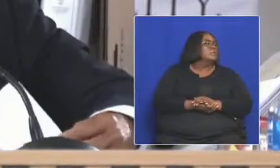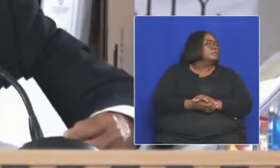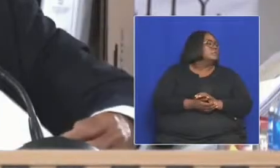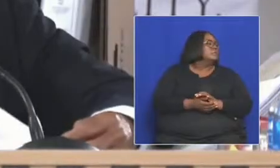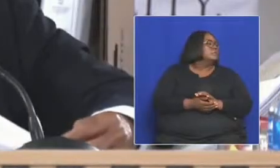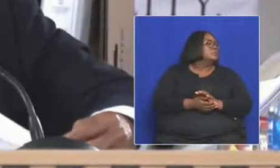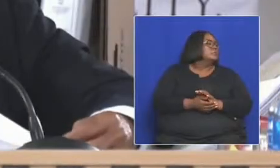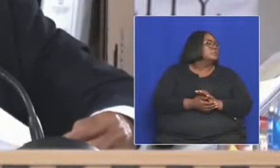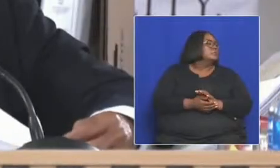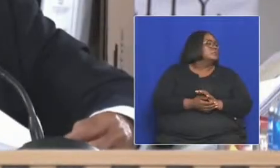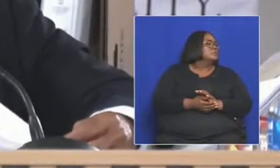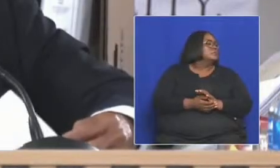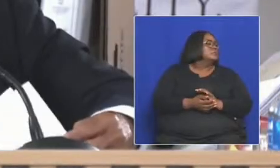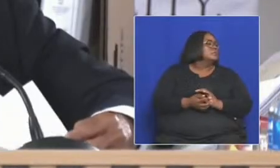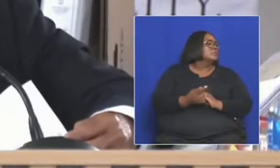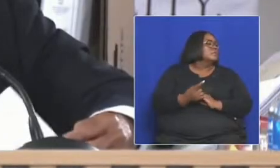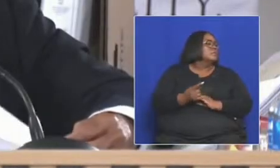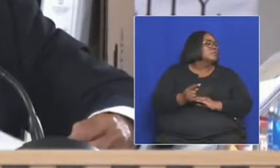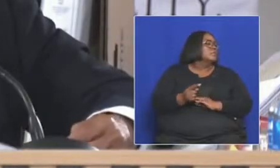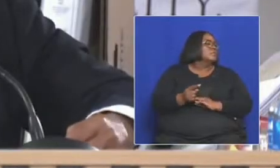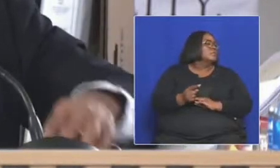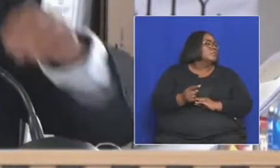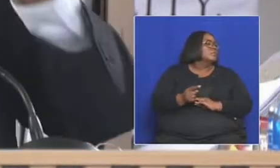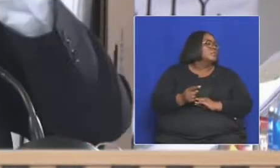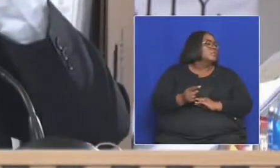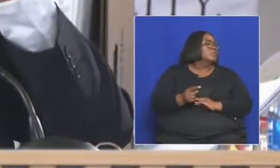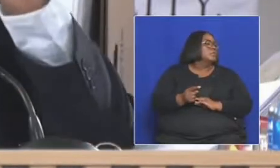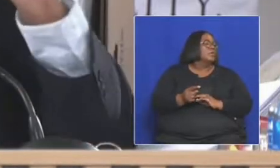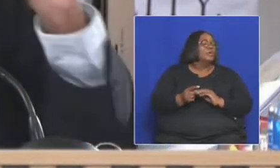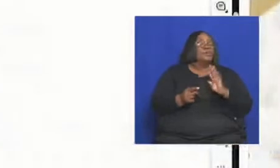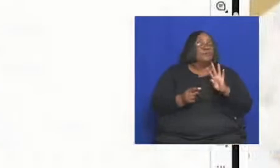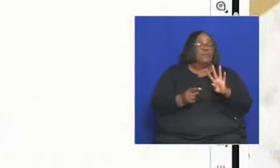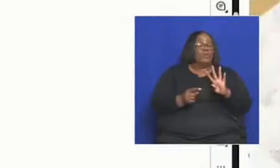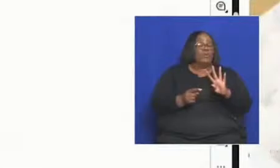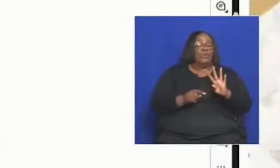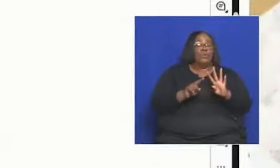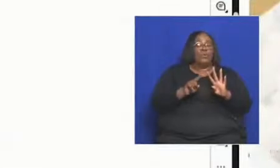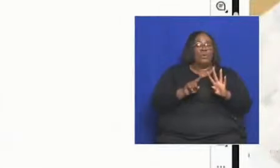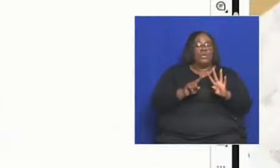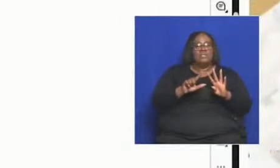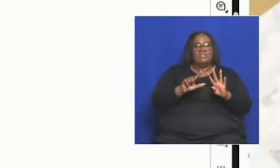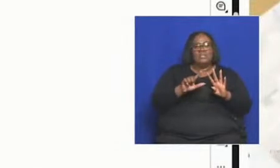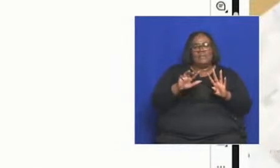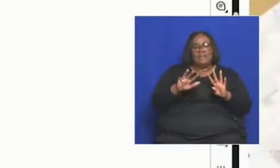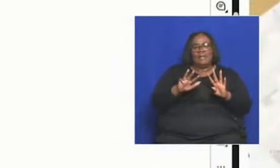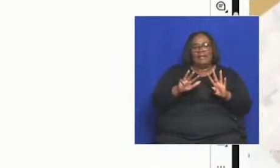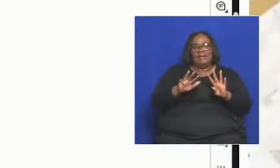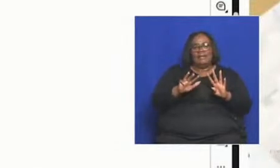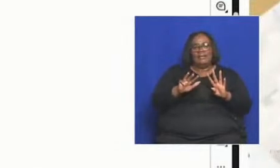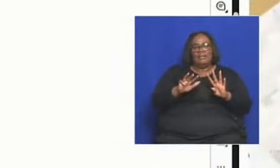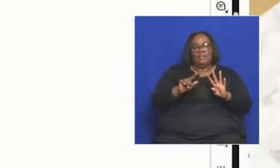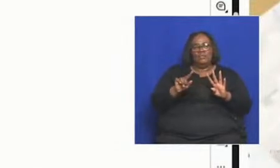Four, to be exact, 179 to page 182.